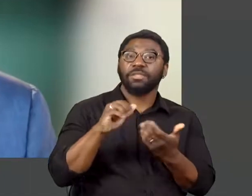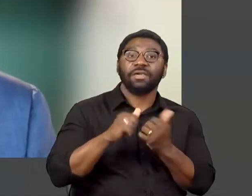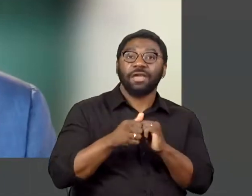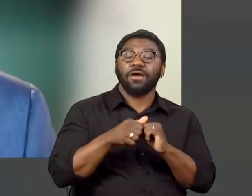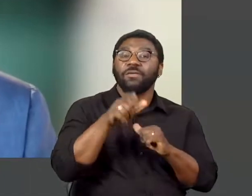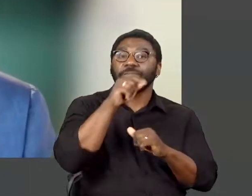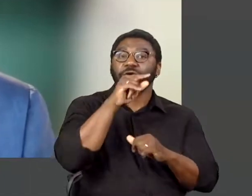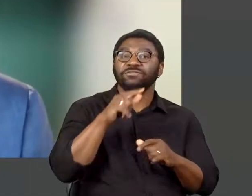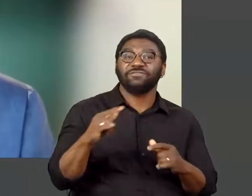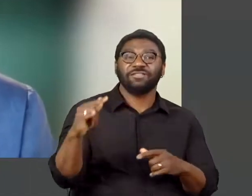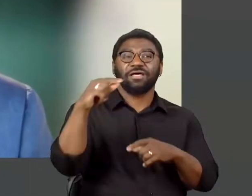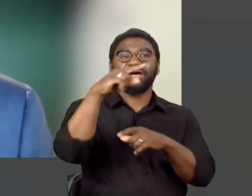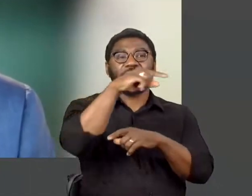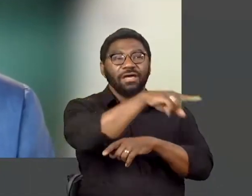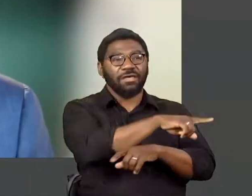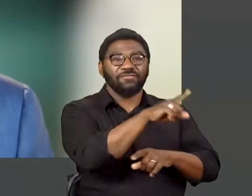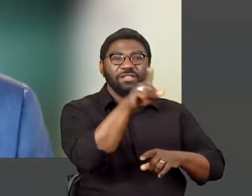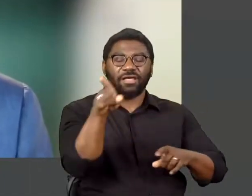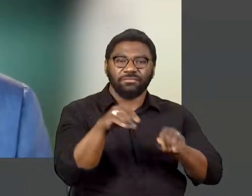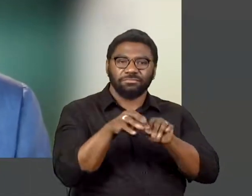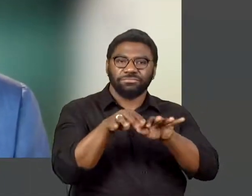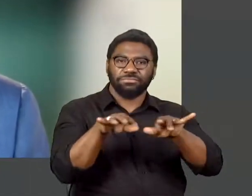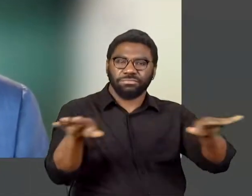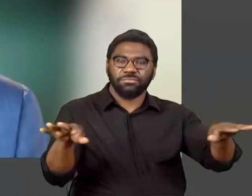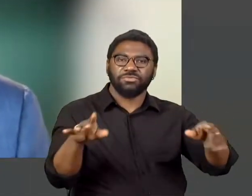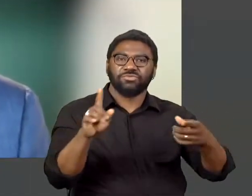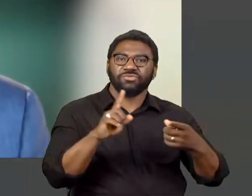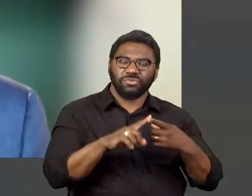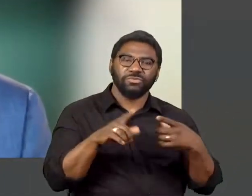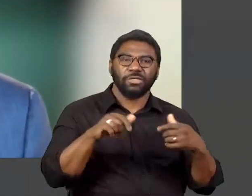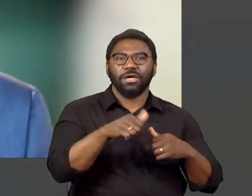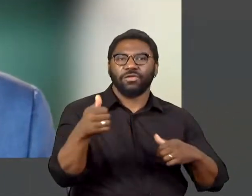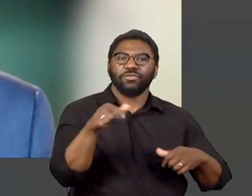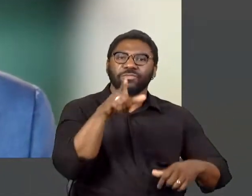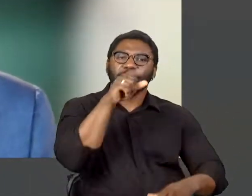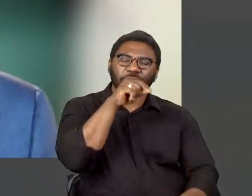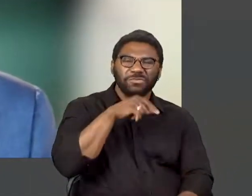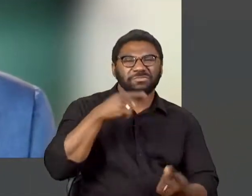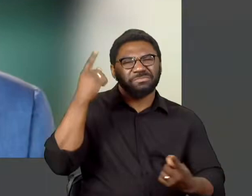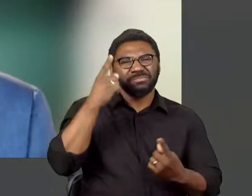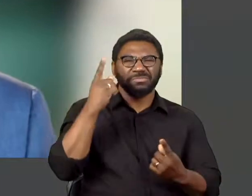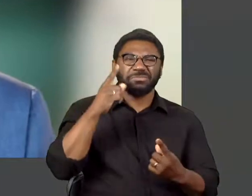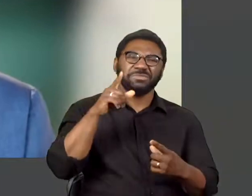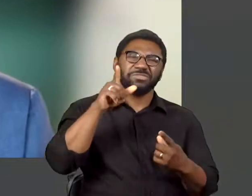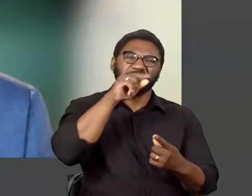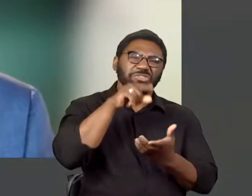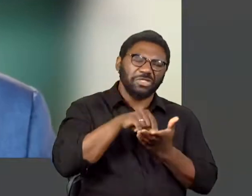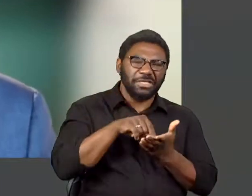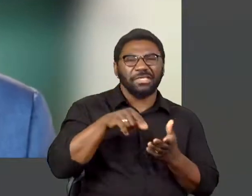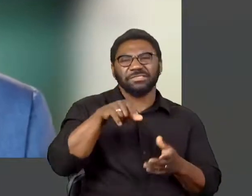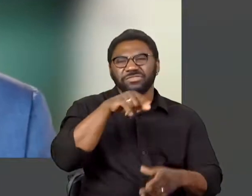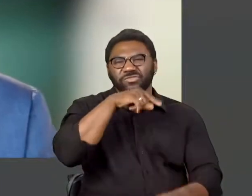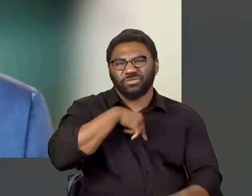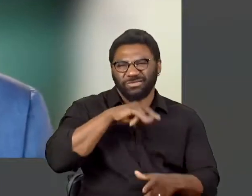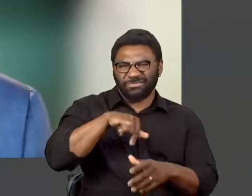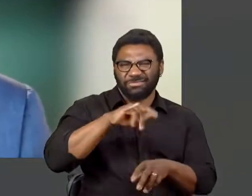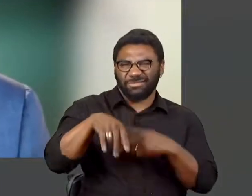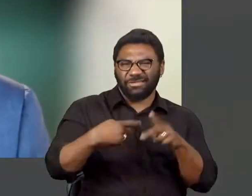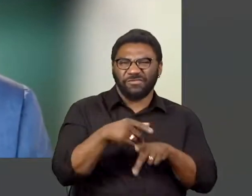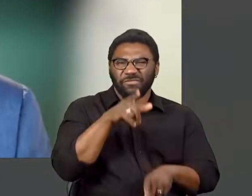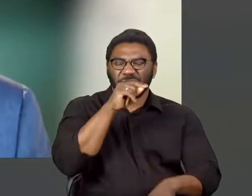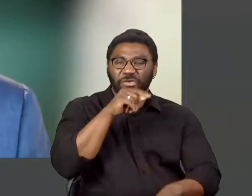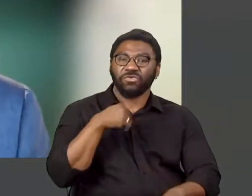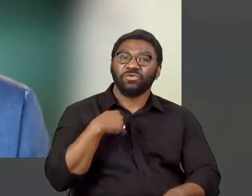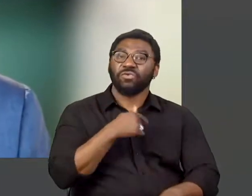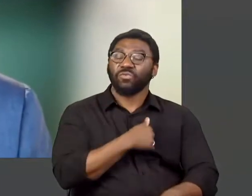can be transmitted to our domestic poultry flocks. Think chickens and turkeys. USDA has responded to H5N1 poultry for the